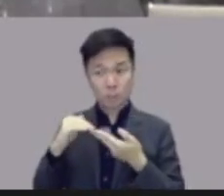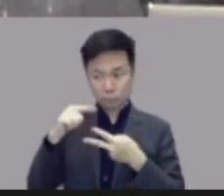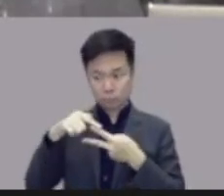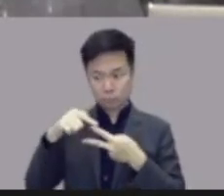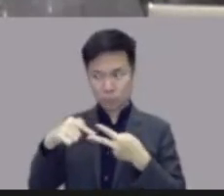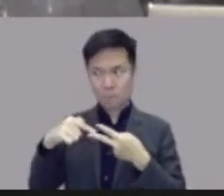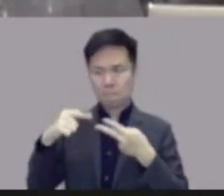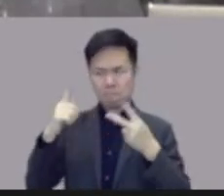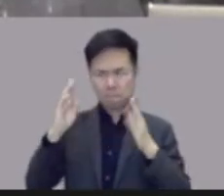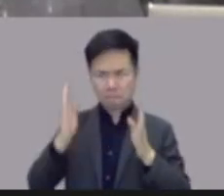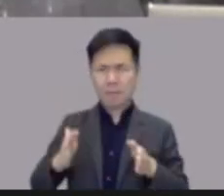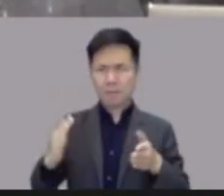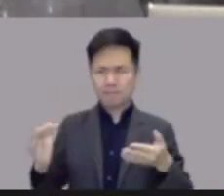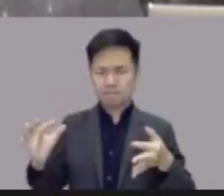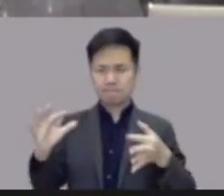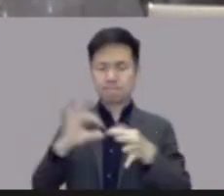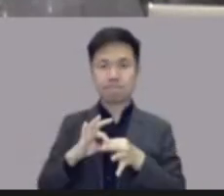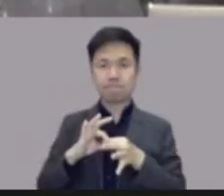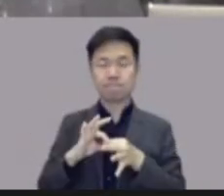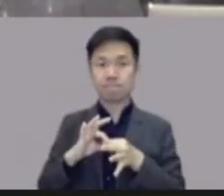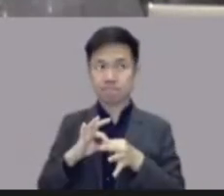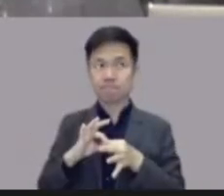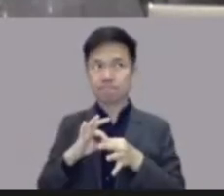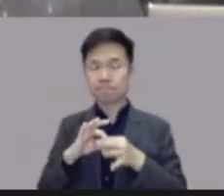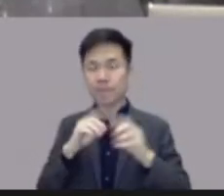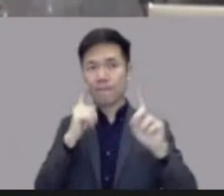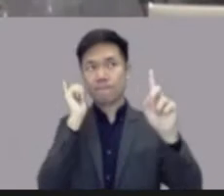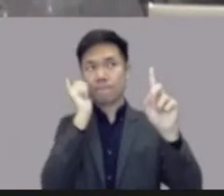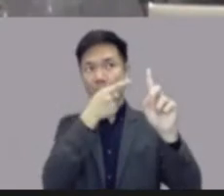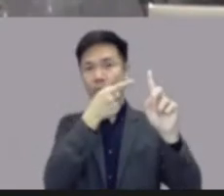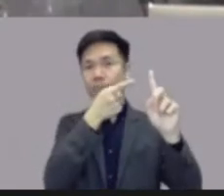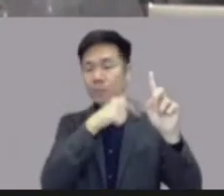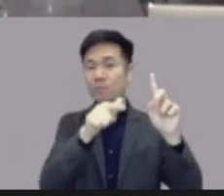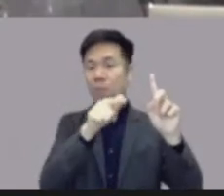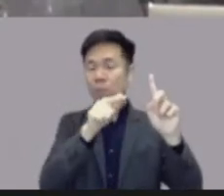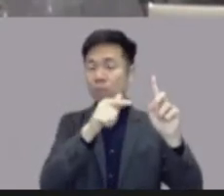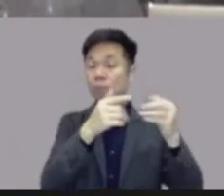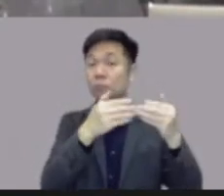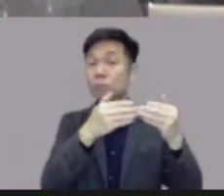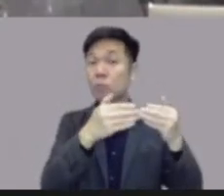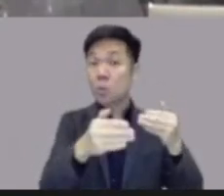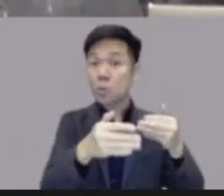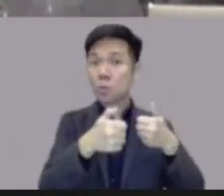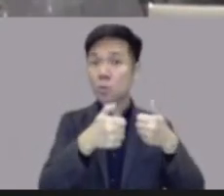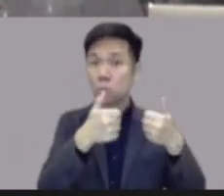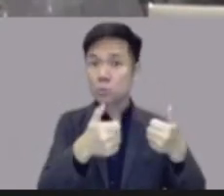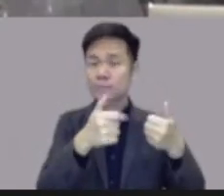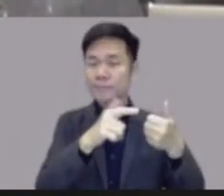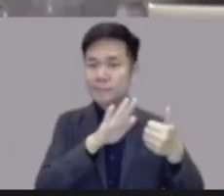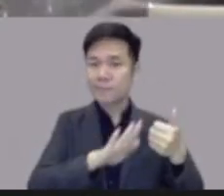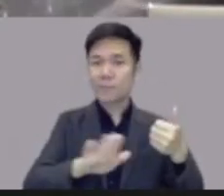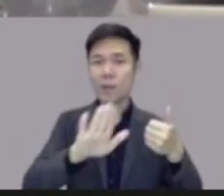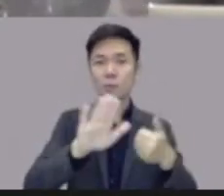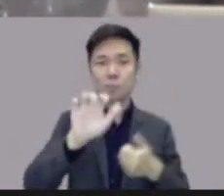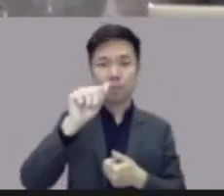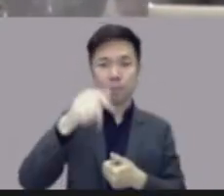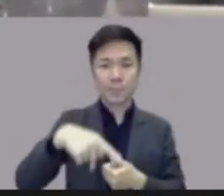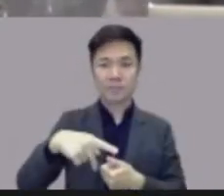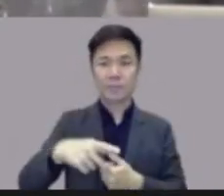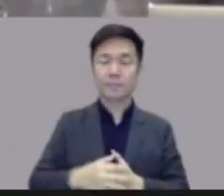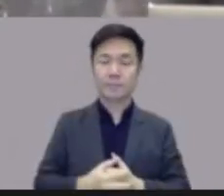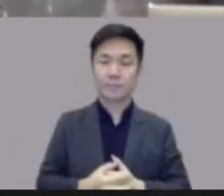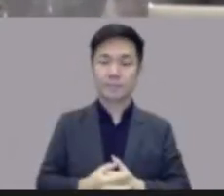to deliver sustained outcomes for the new reality in the Asia Pacific region we need cooperation